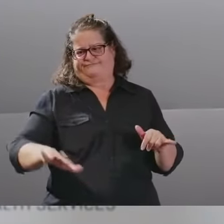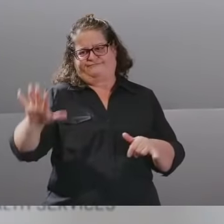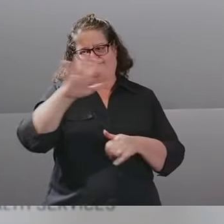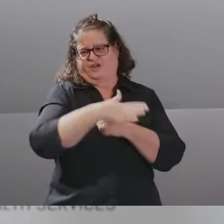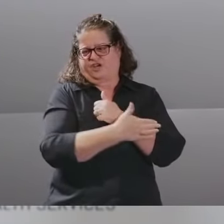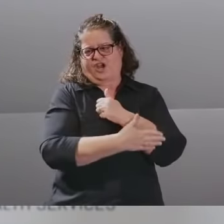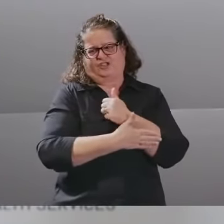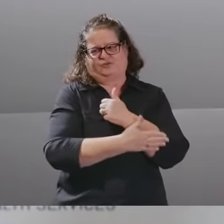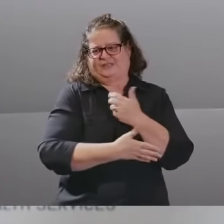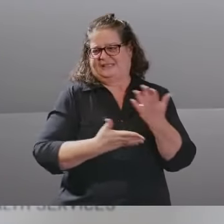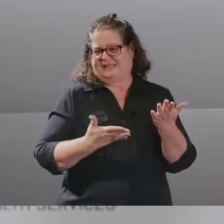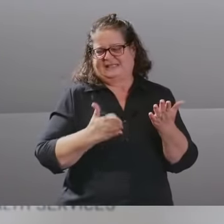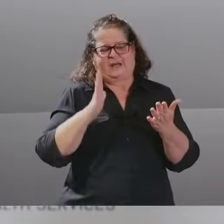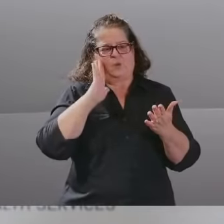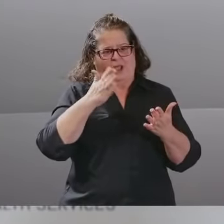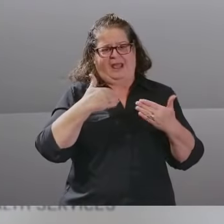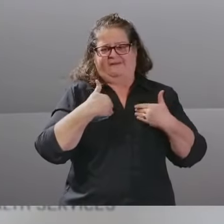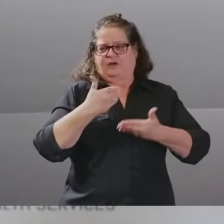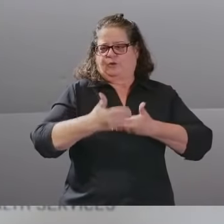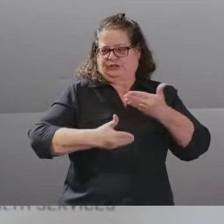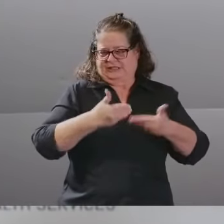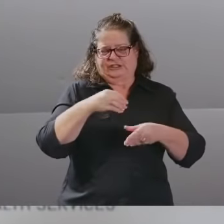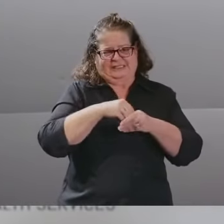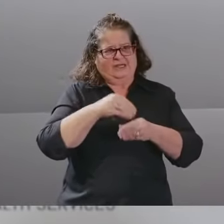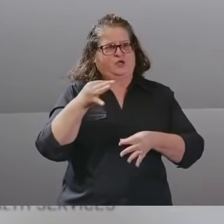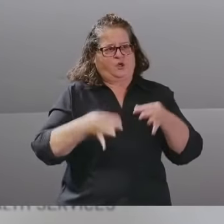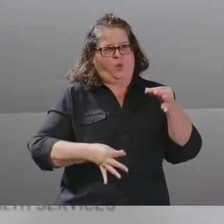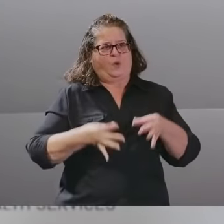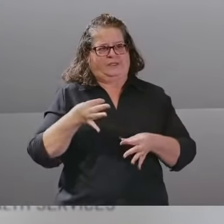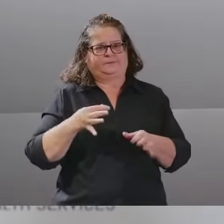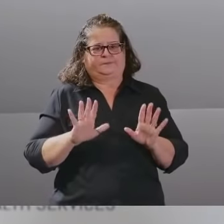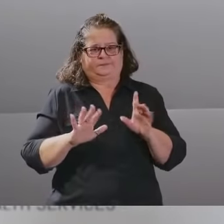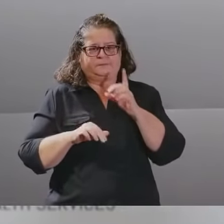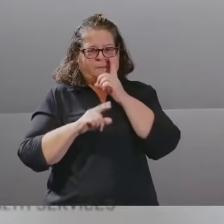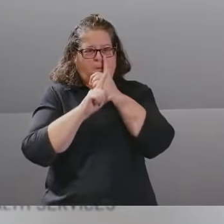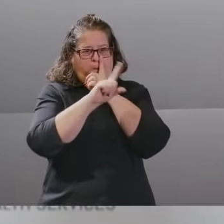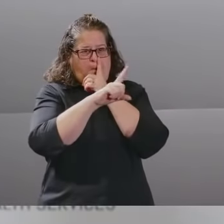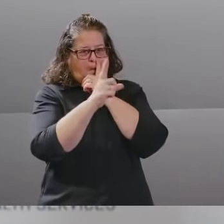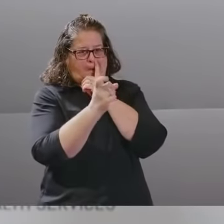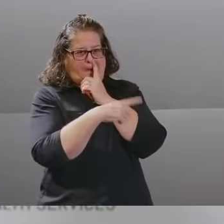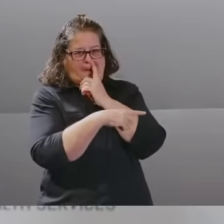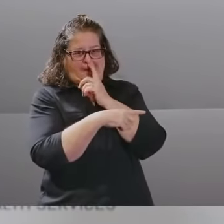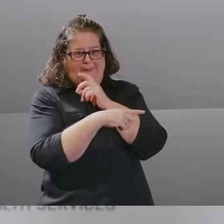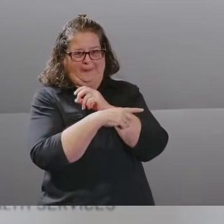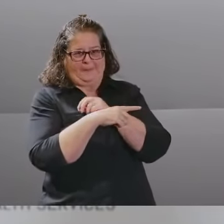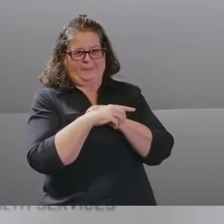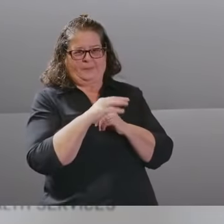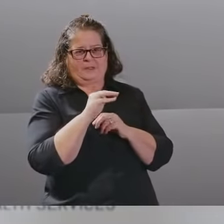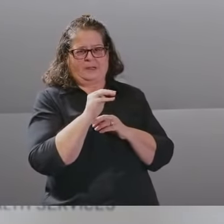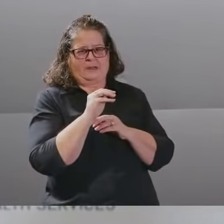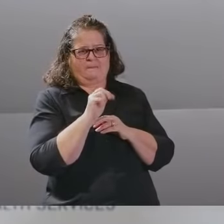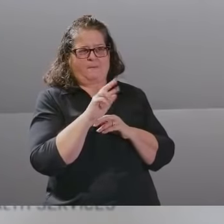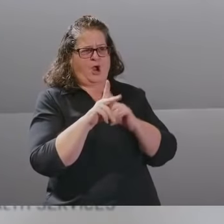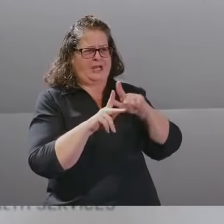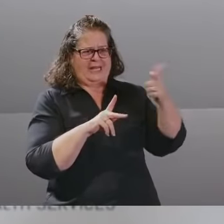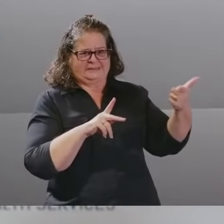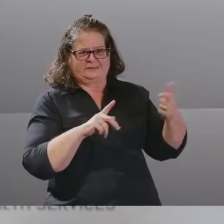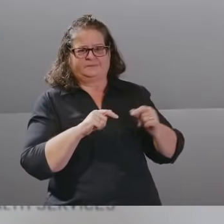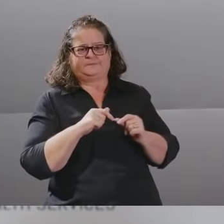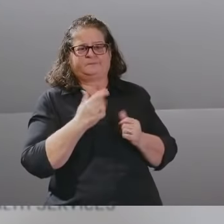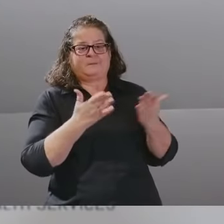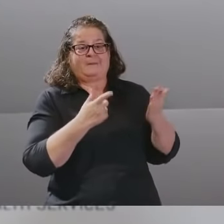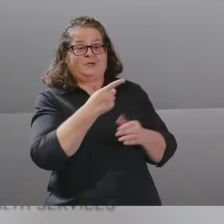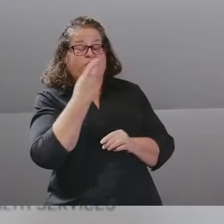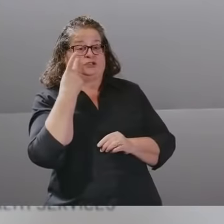We're going to keep moving. We've got a lot of people to go through. We're going to go to Mark Phillips with 15 next. Mark, go ahead, please. You probably saw the Secretary of State says she's getting death threats because